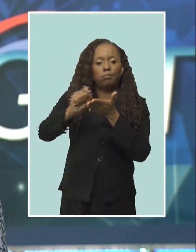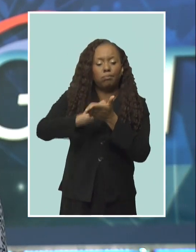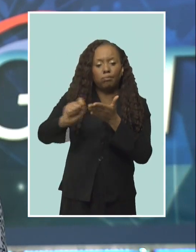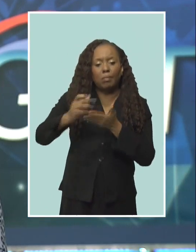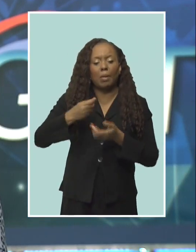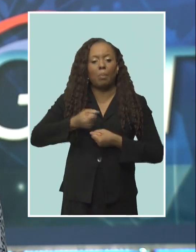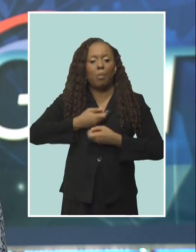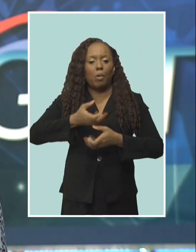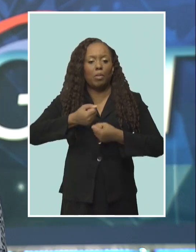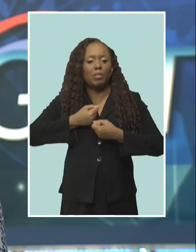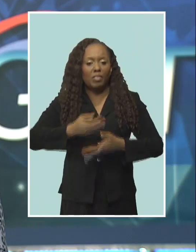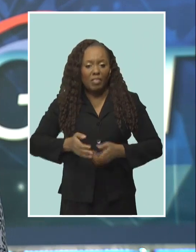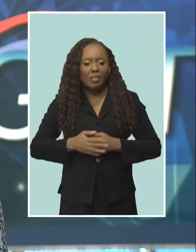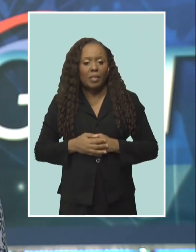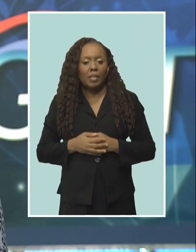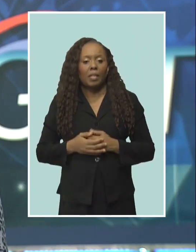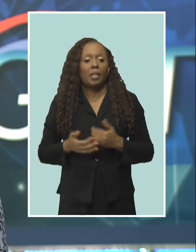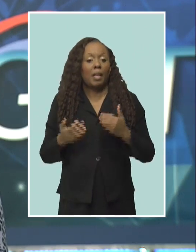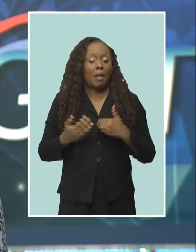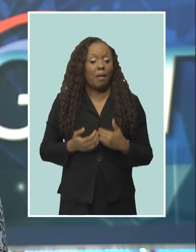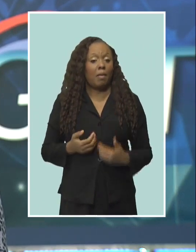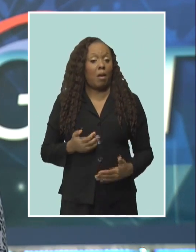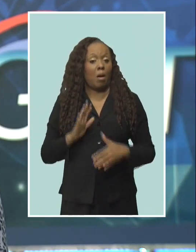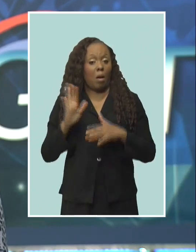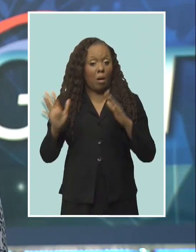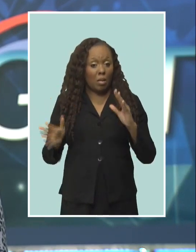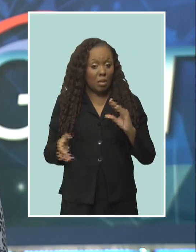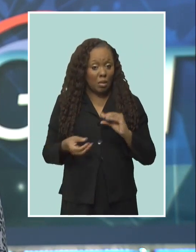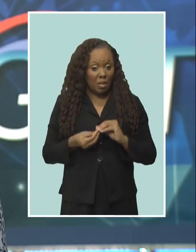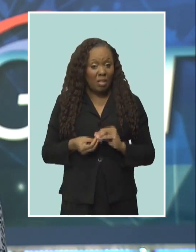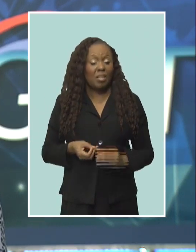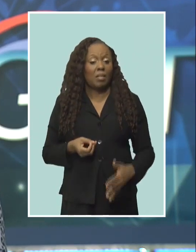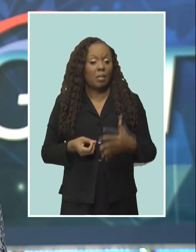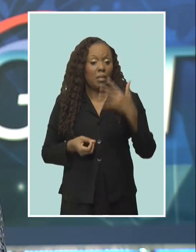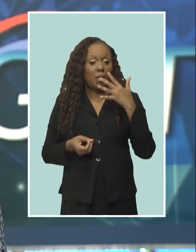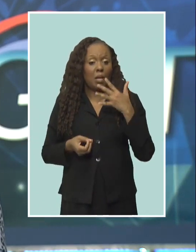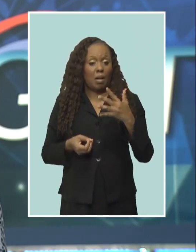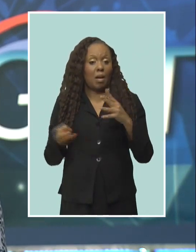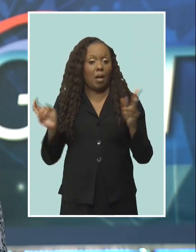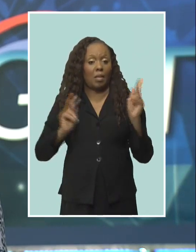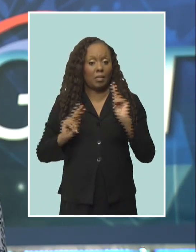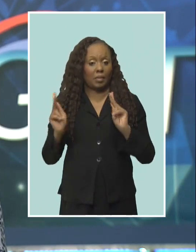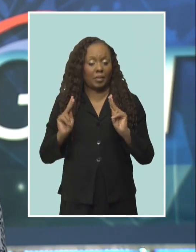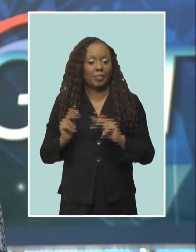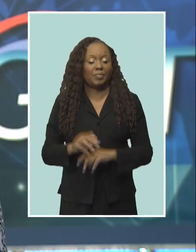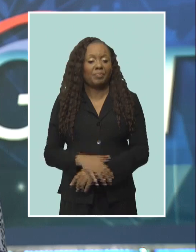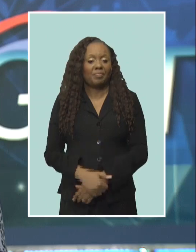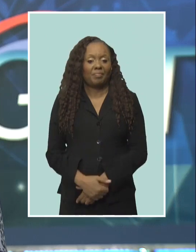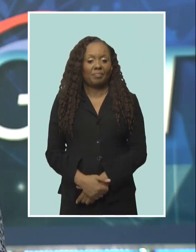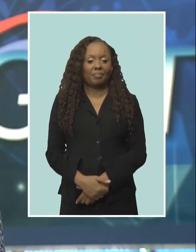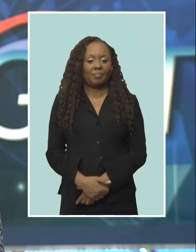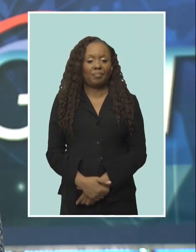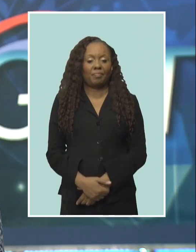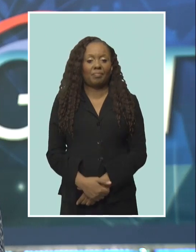are Vernon Worrell, Maverine Ben, Carol and Tara Joltz, and Frank Jills.